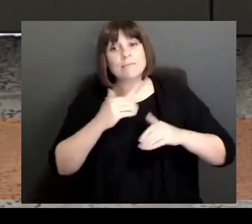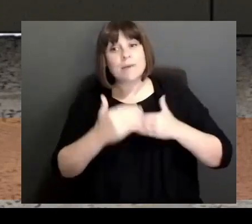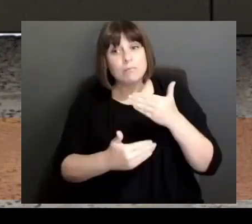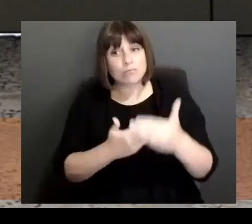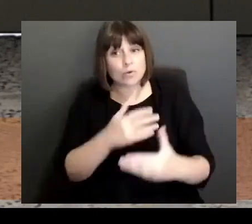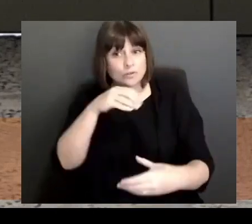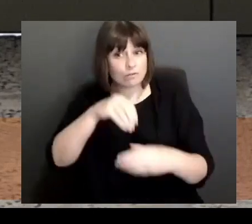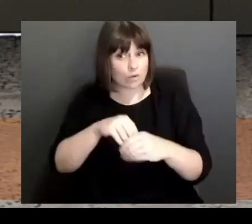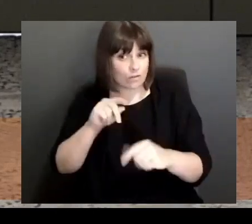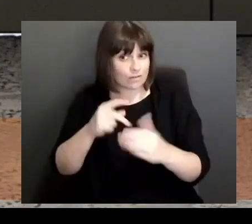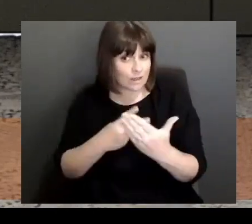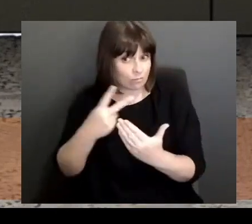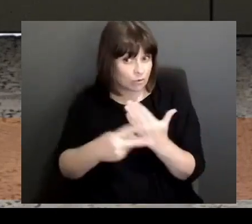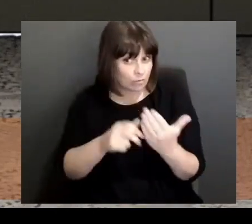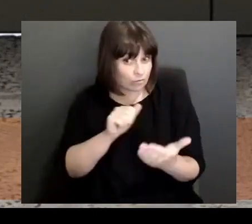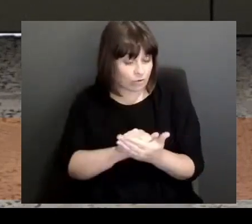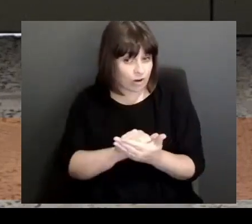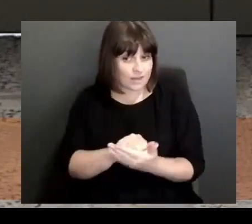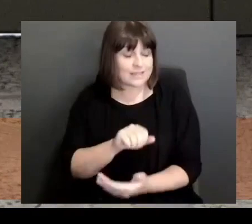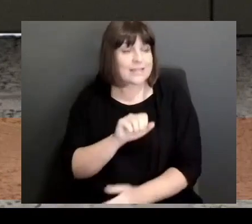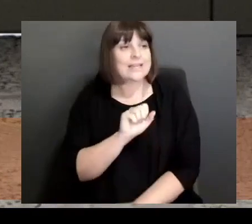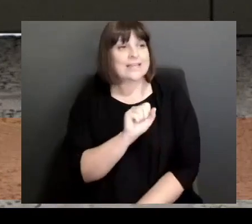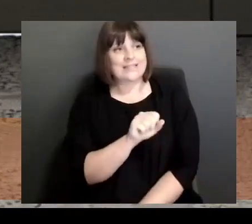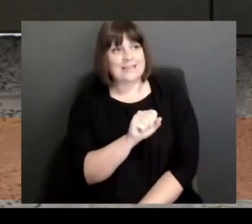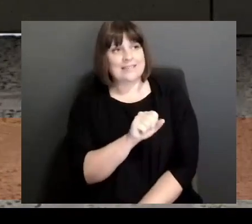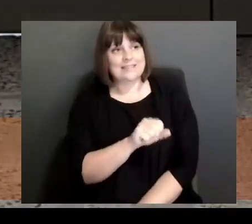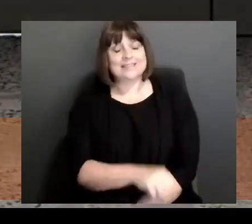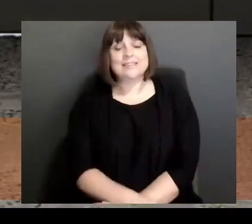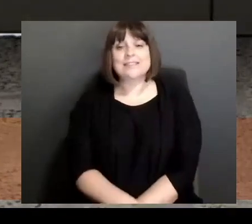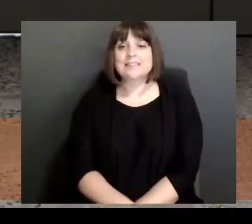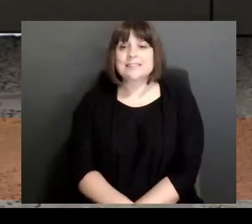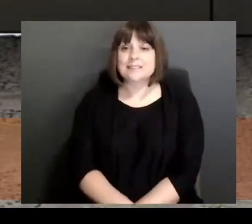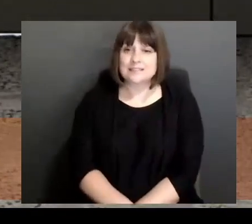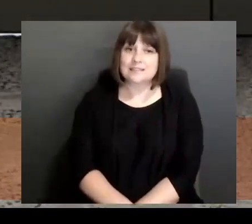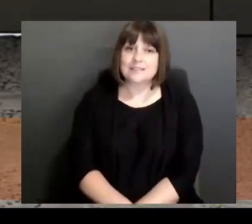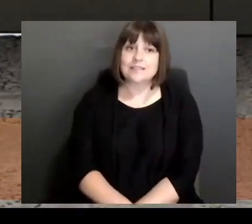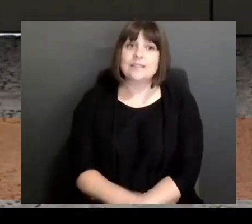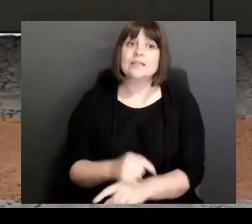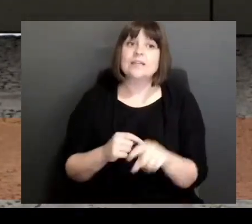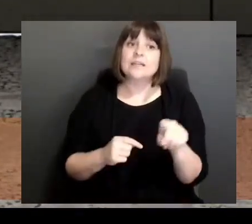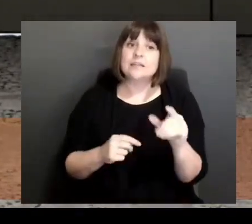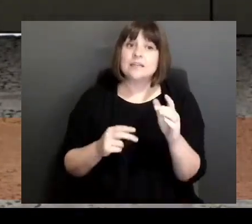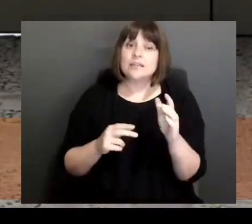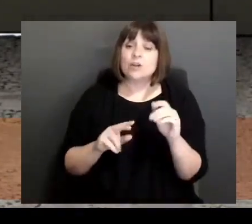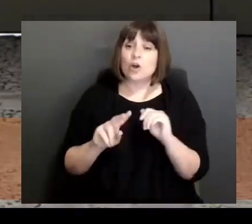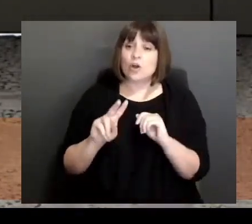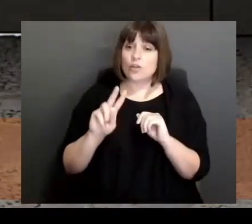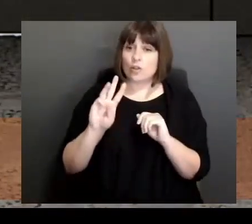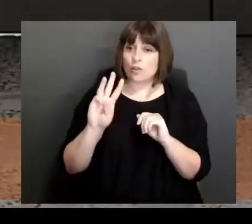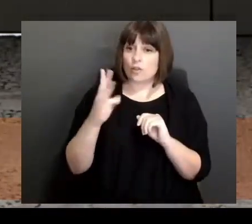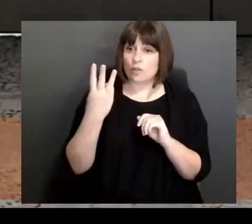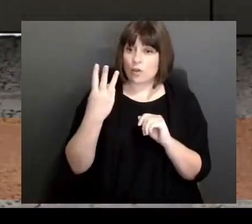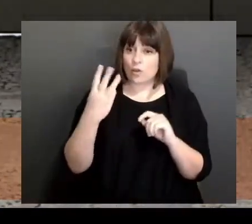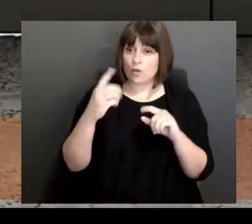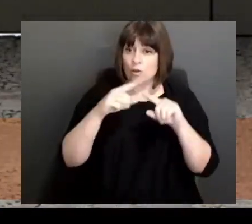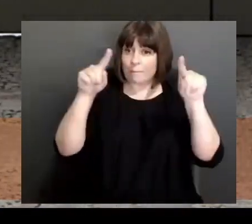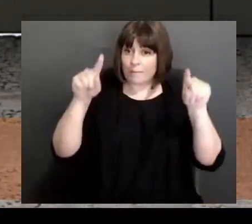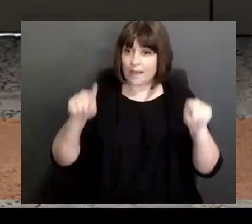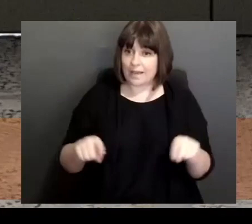correct? Yes. Then we come to VicGrid on the third page.